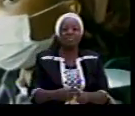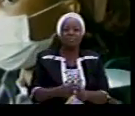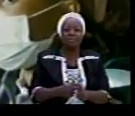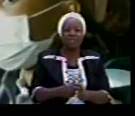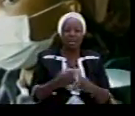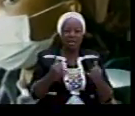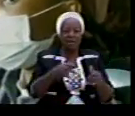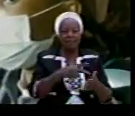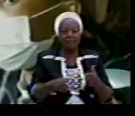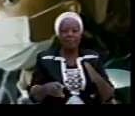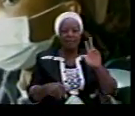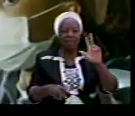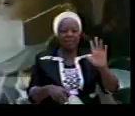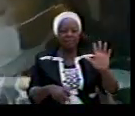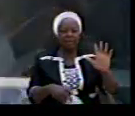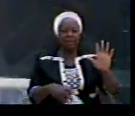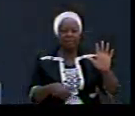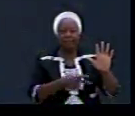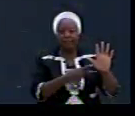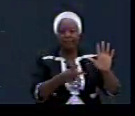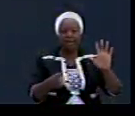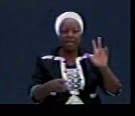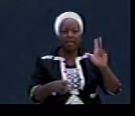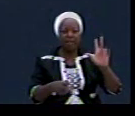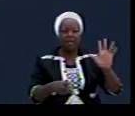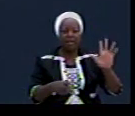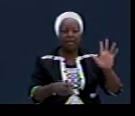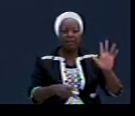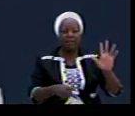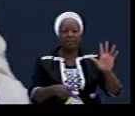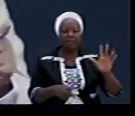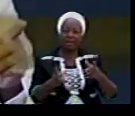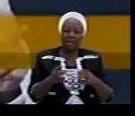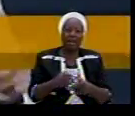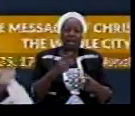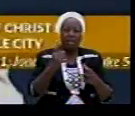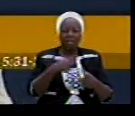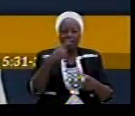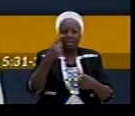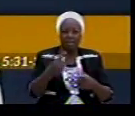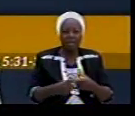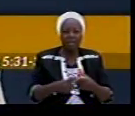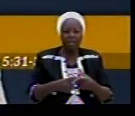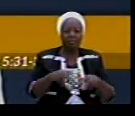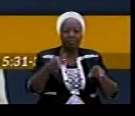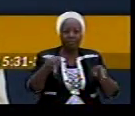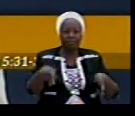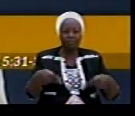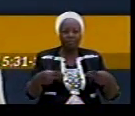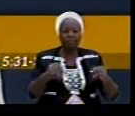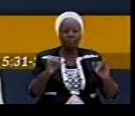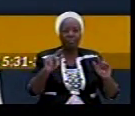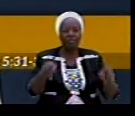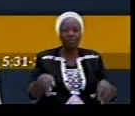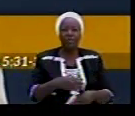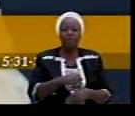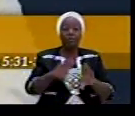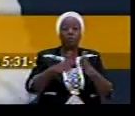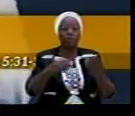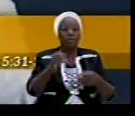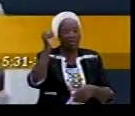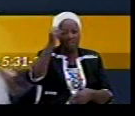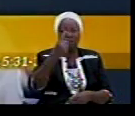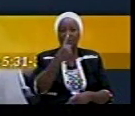verse 35. In verse 35, then Philip opened his mouth